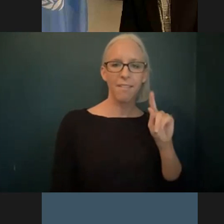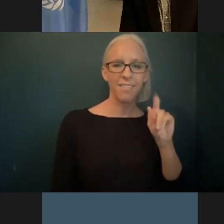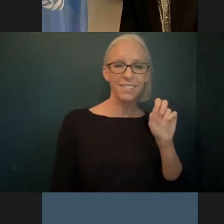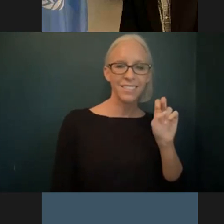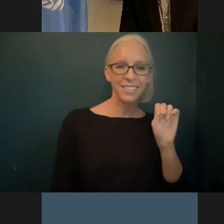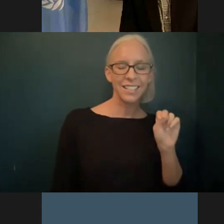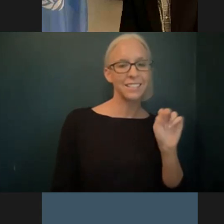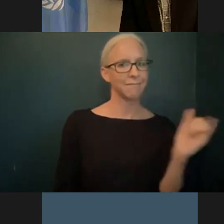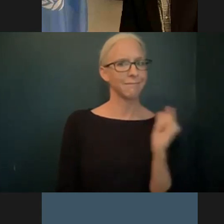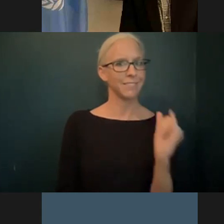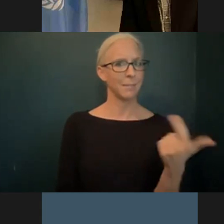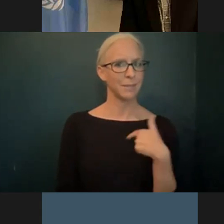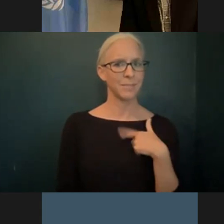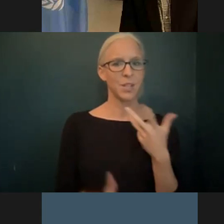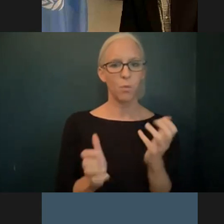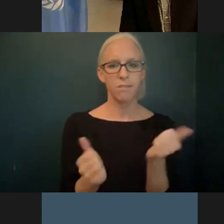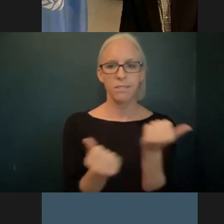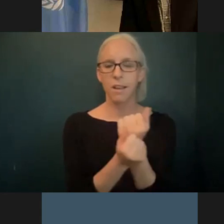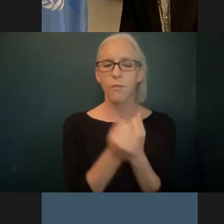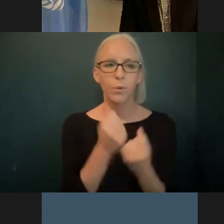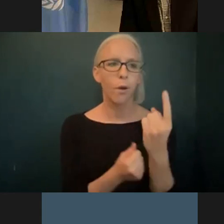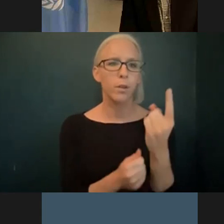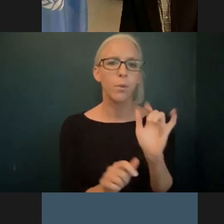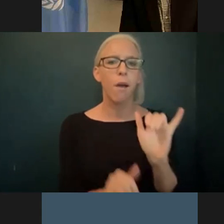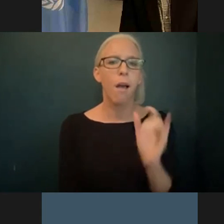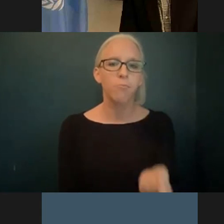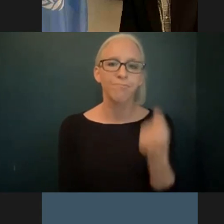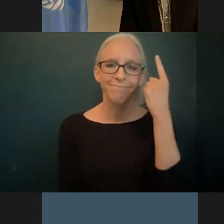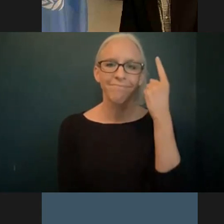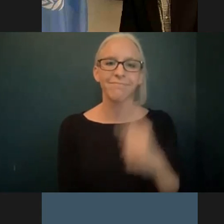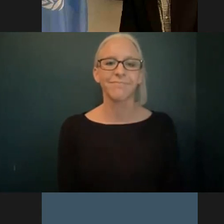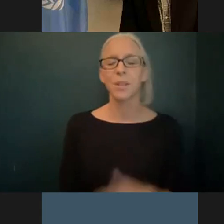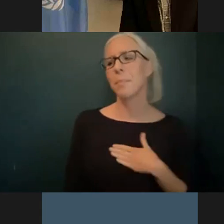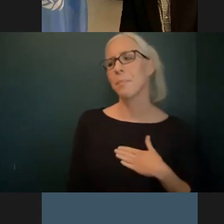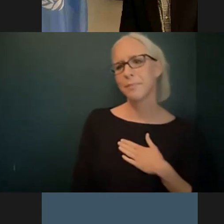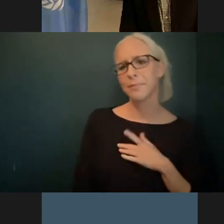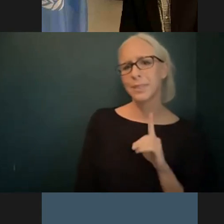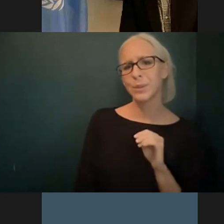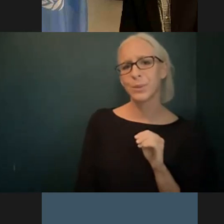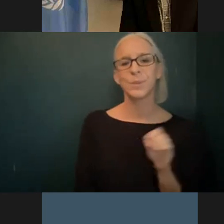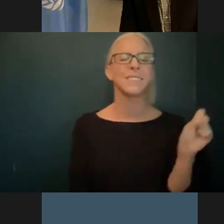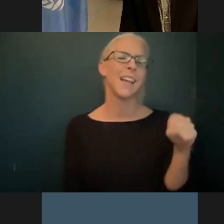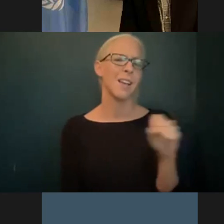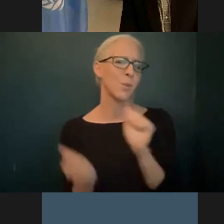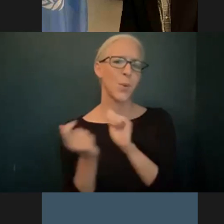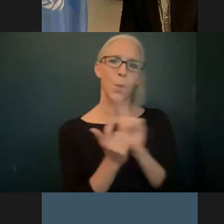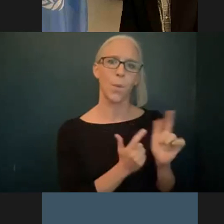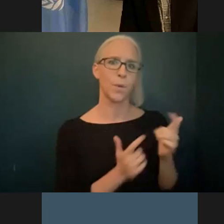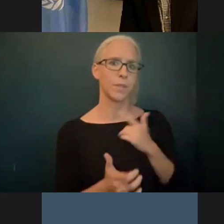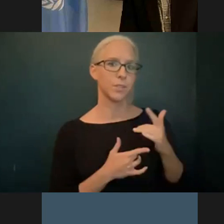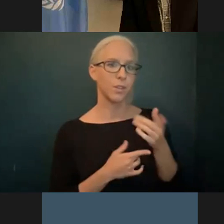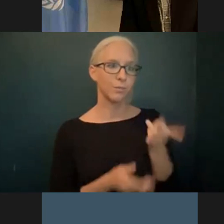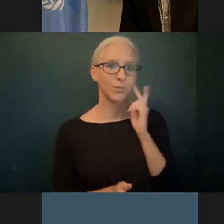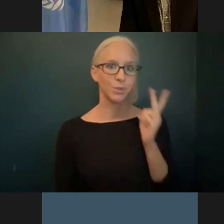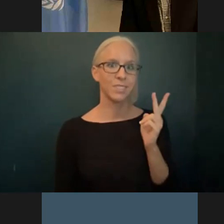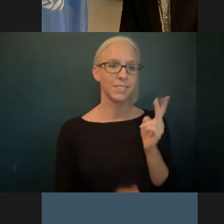send you the slides. And they're good about how to address this. Thank you. We're all very concerned about this because, you saw the numbers and you see